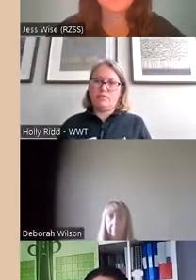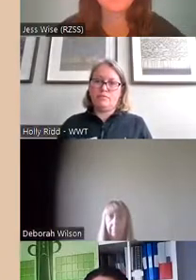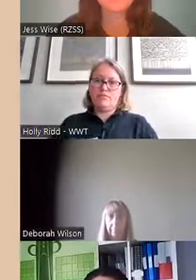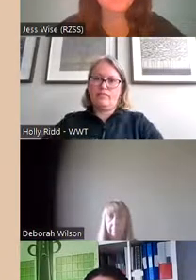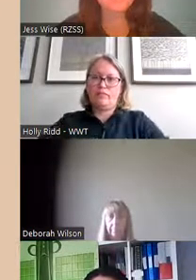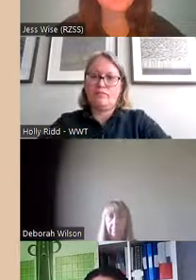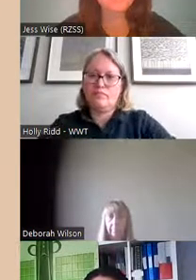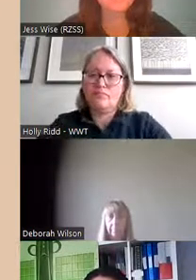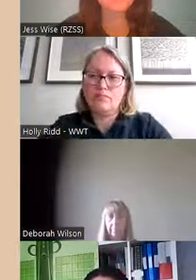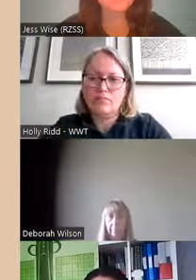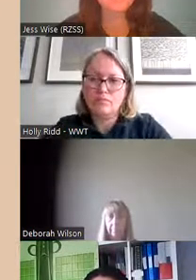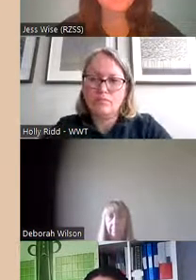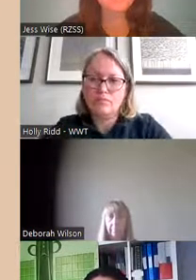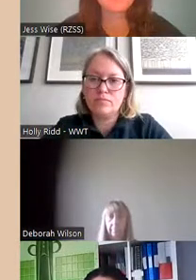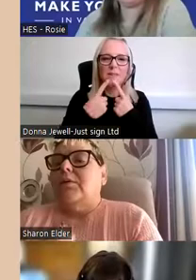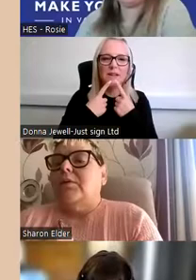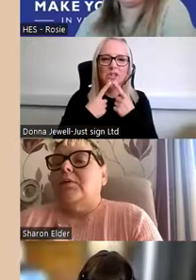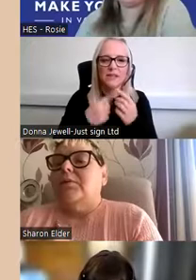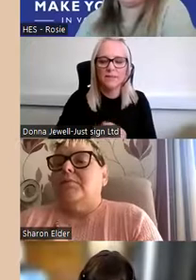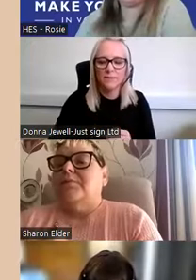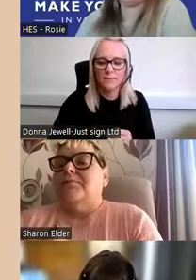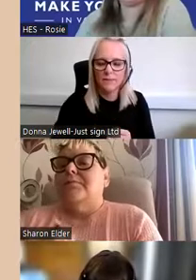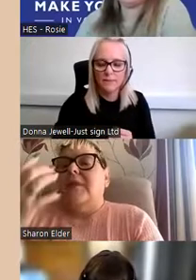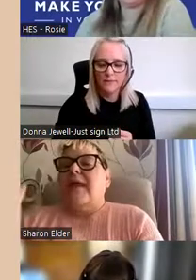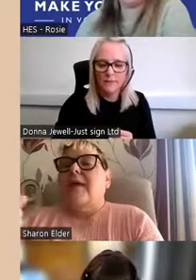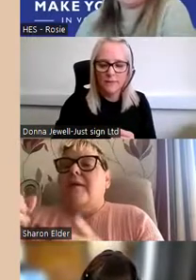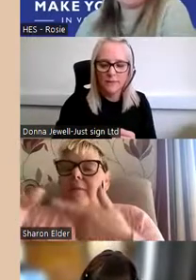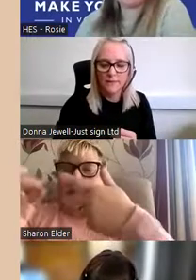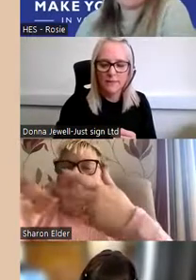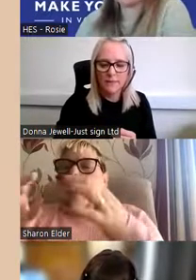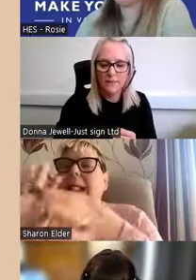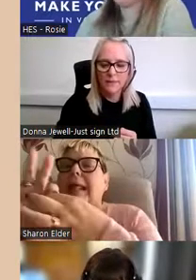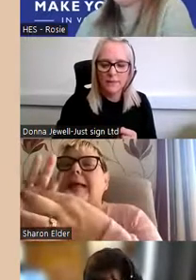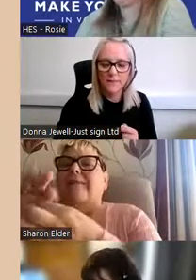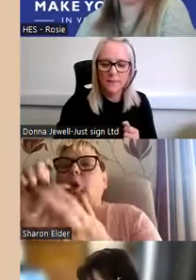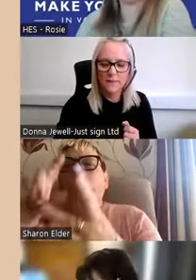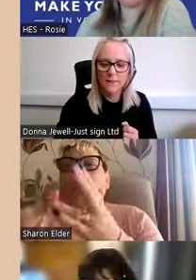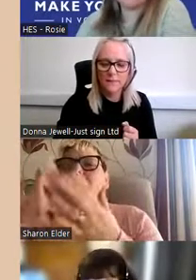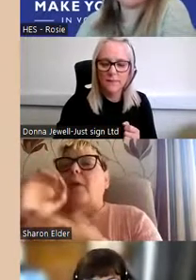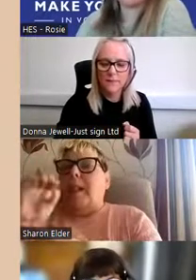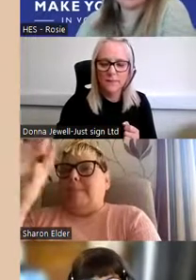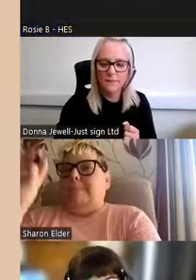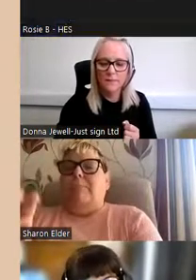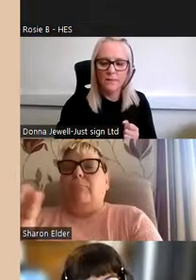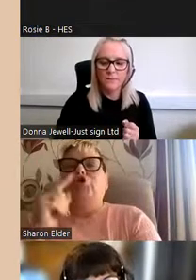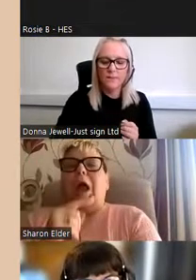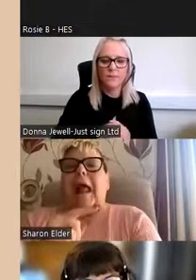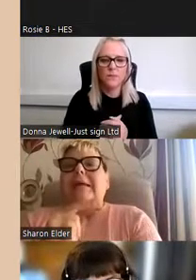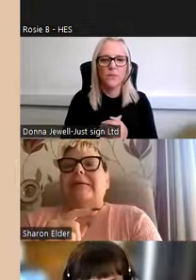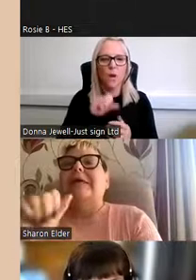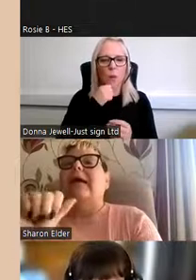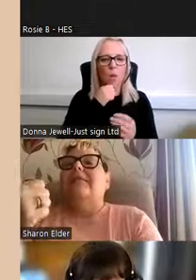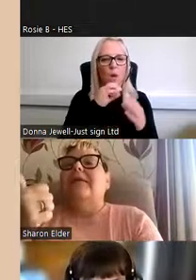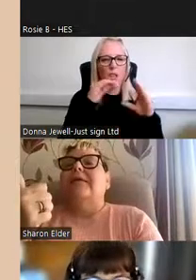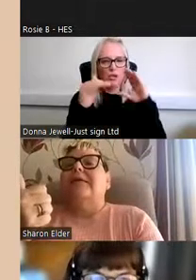about the co-design. Fantastic. I've got several links for co-design that I can put into the chat after this and share them with